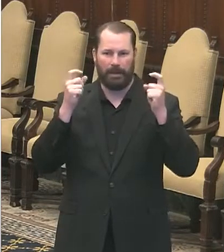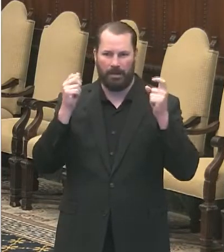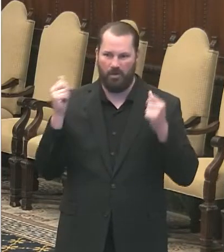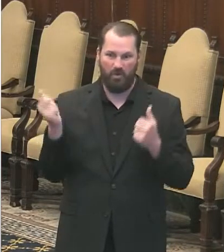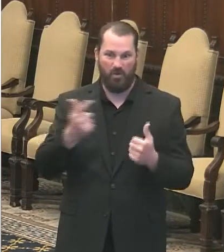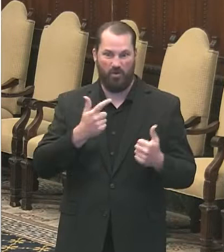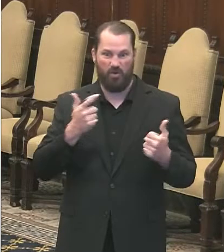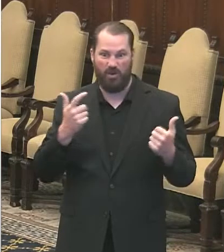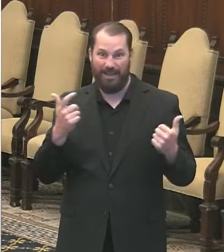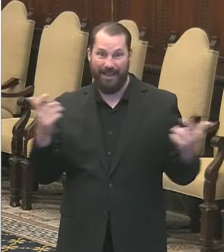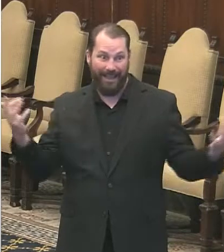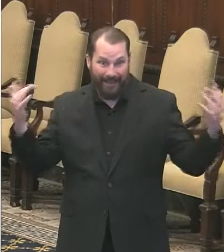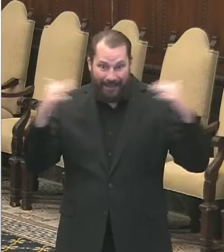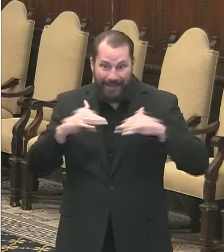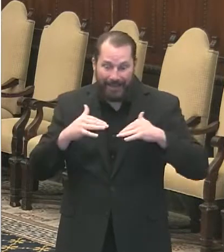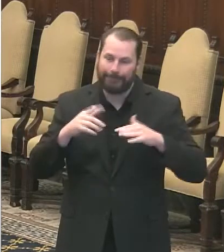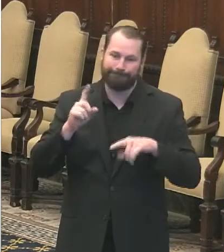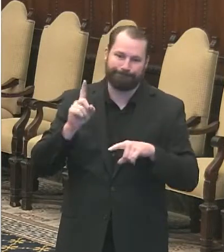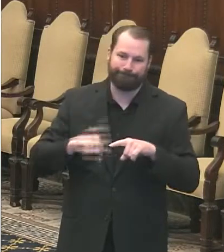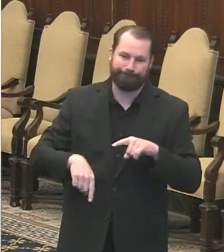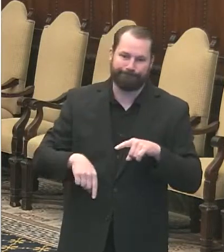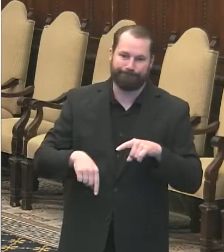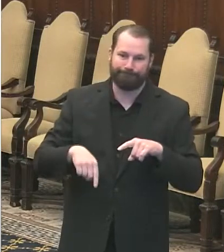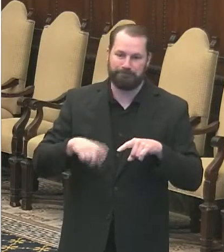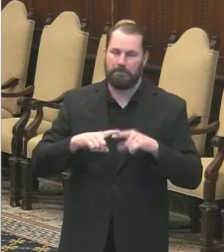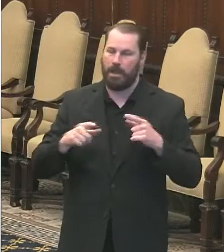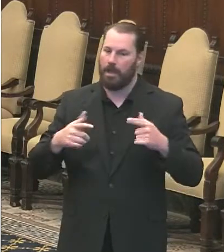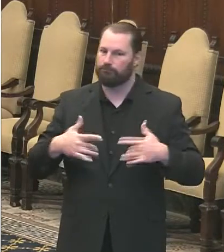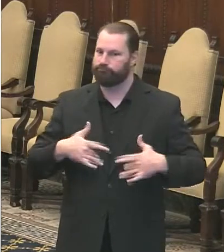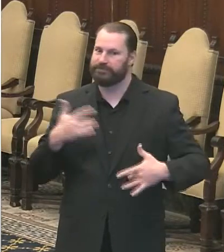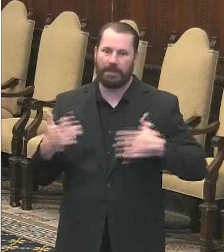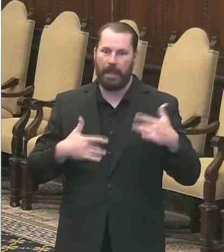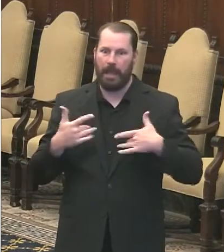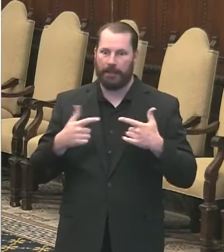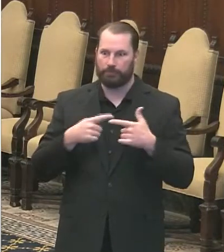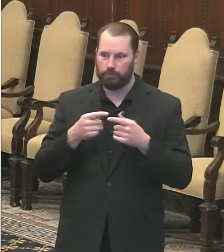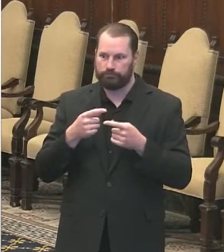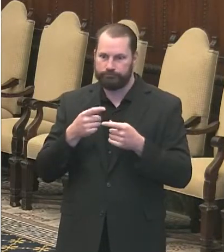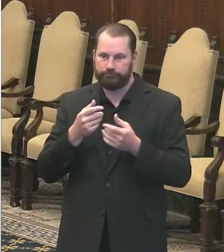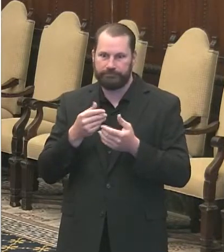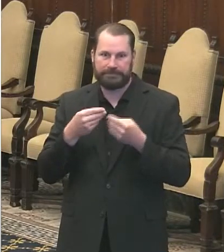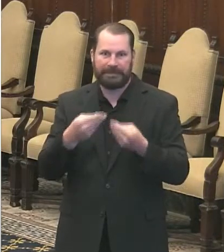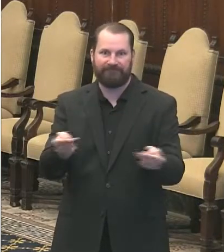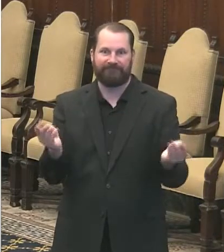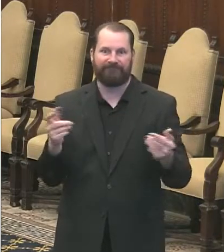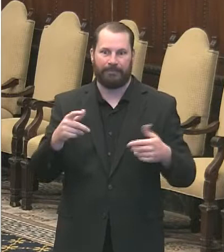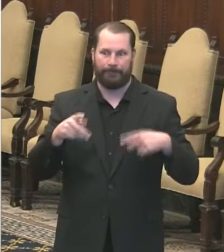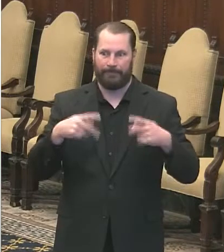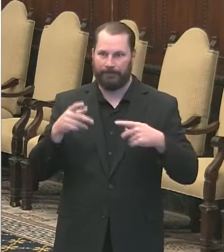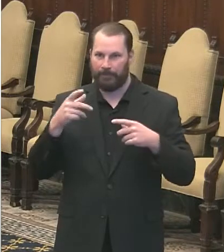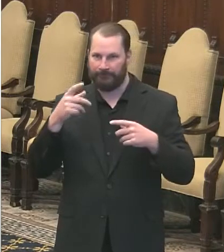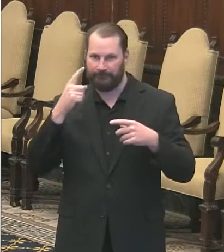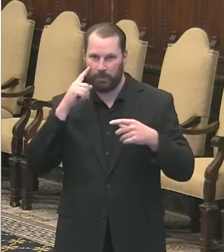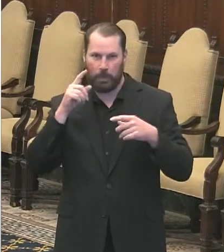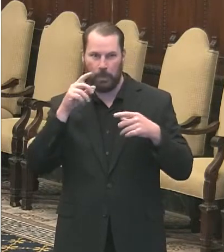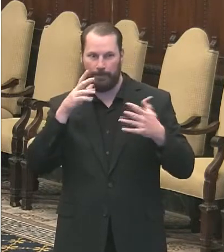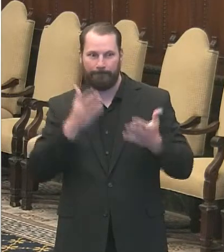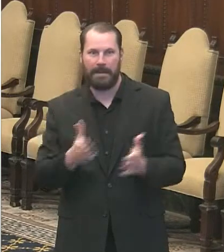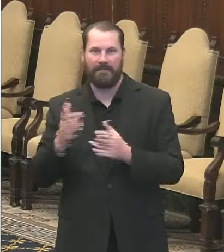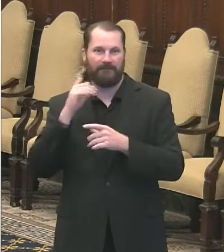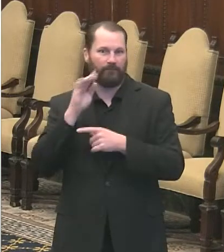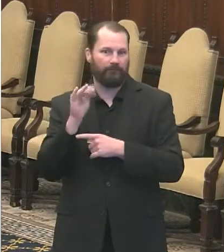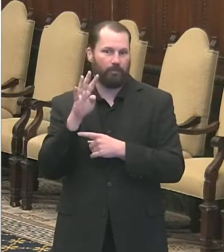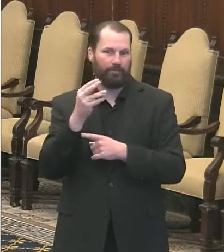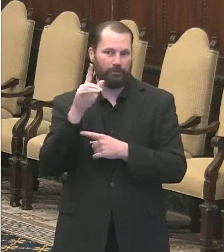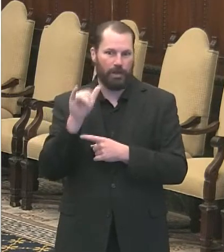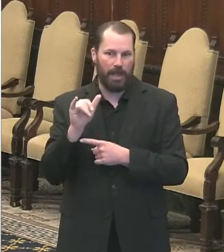this year, we are excited to give all Philadelphians something to celebrate. This new virtual festival will include so